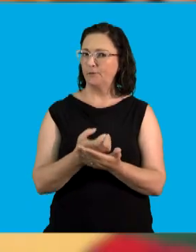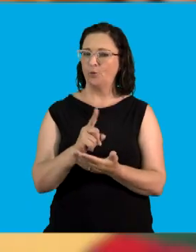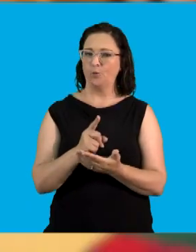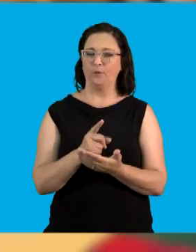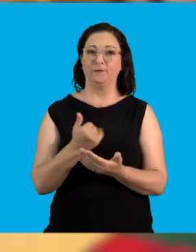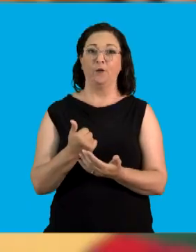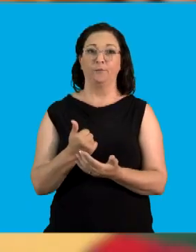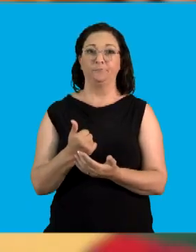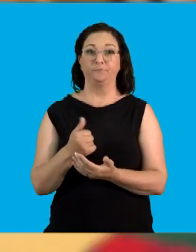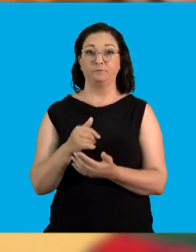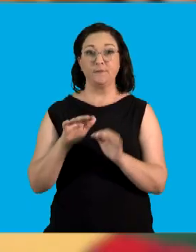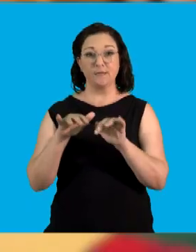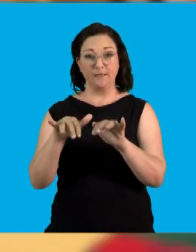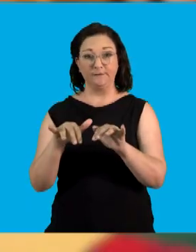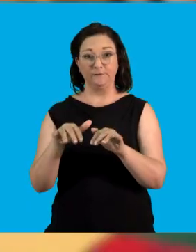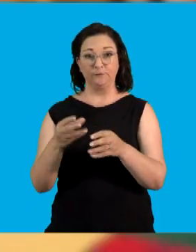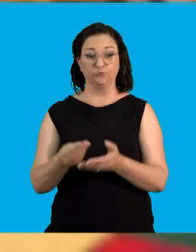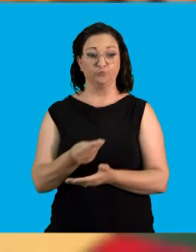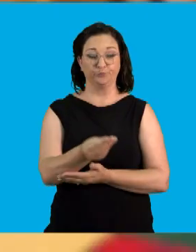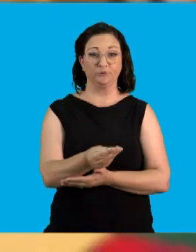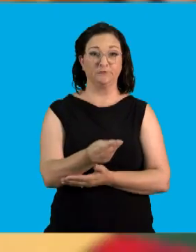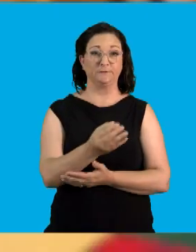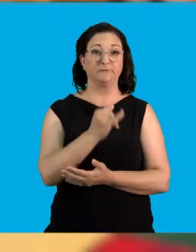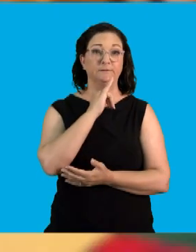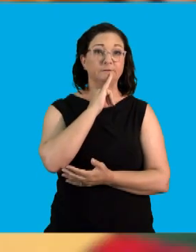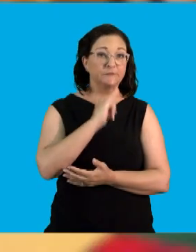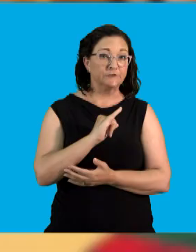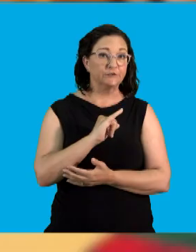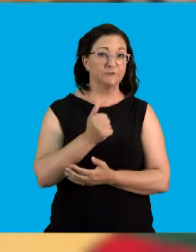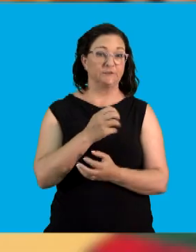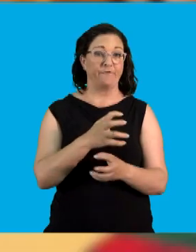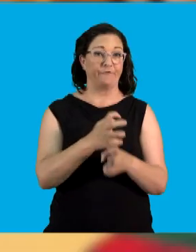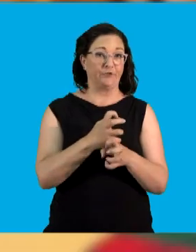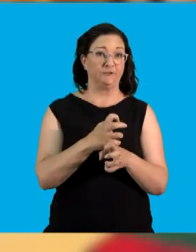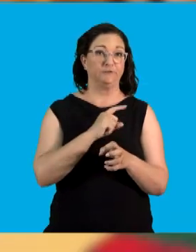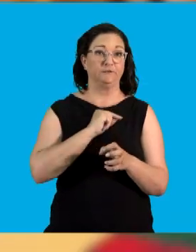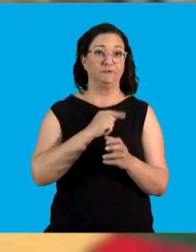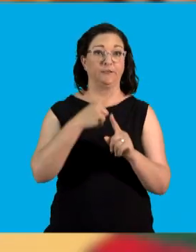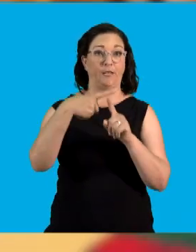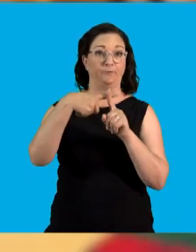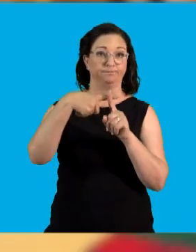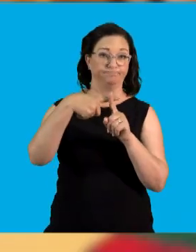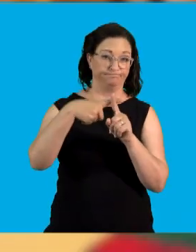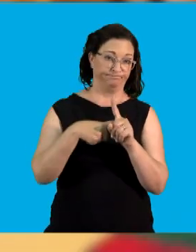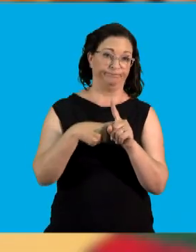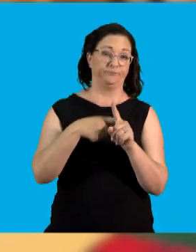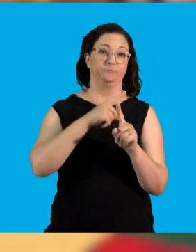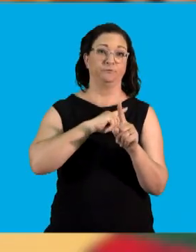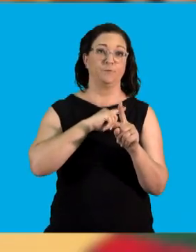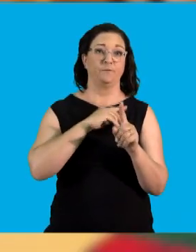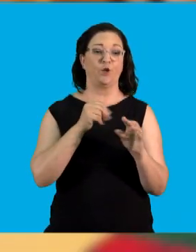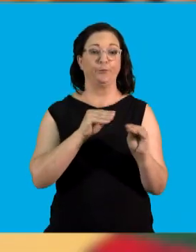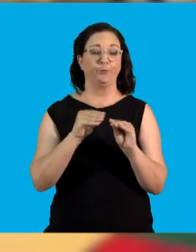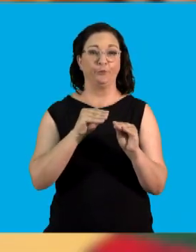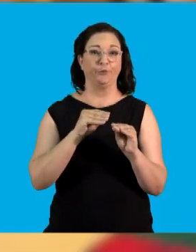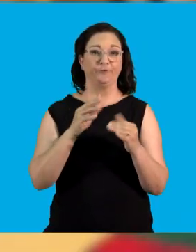of a liquid. If we put our liquid into a deep freezer, we are decreasing the temperature, or in other words, we are trying to make